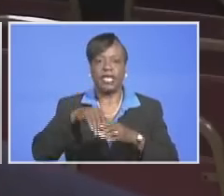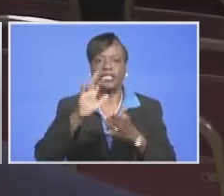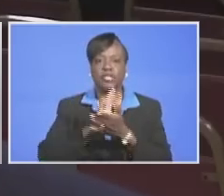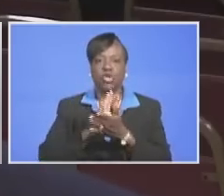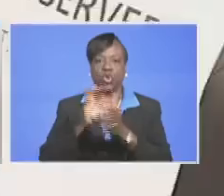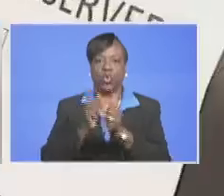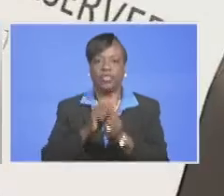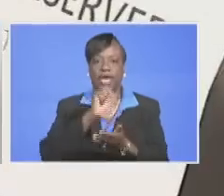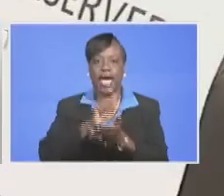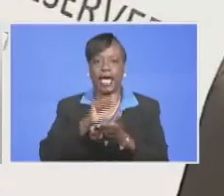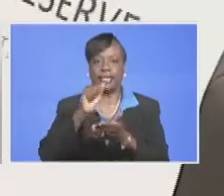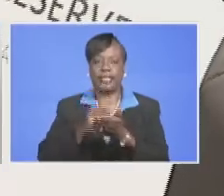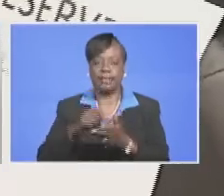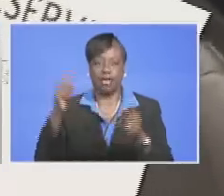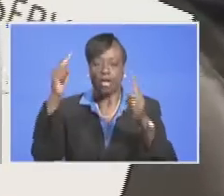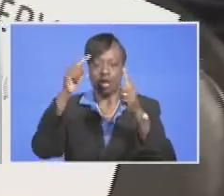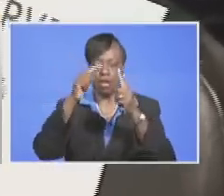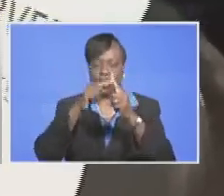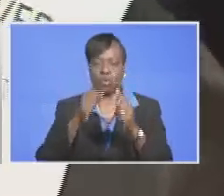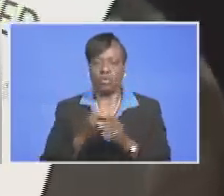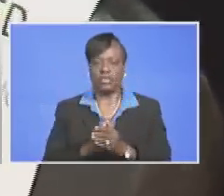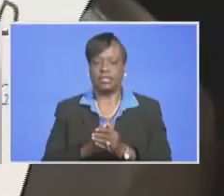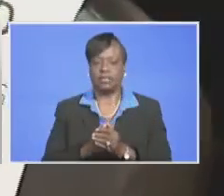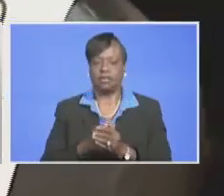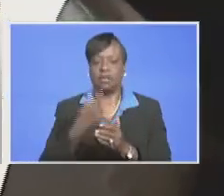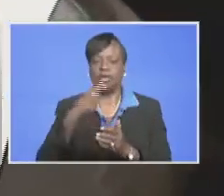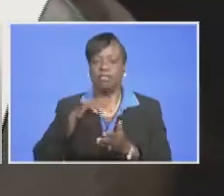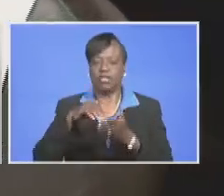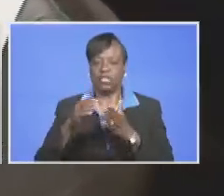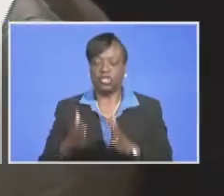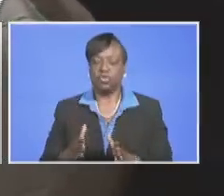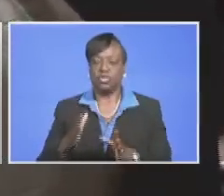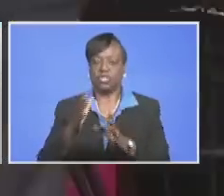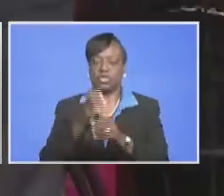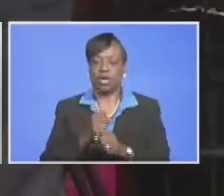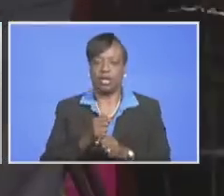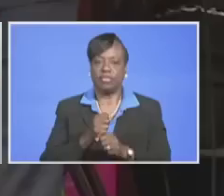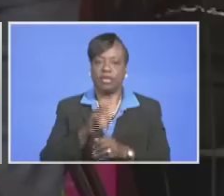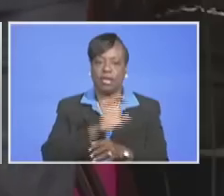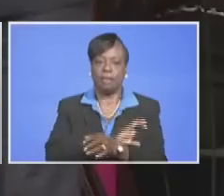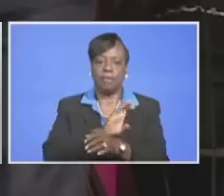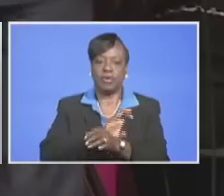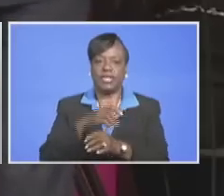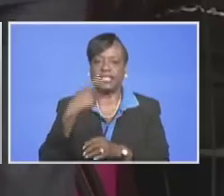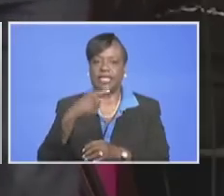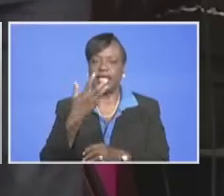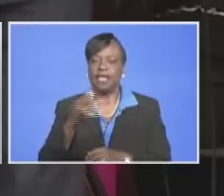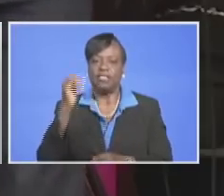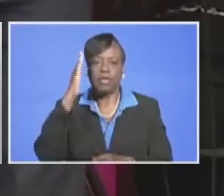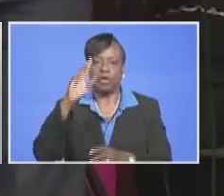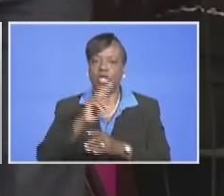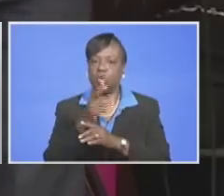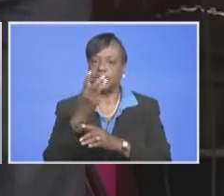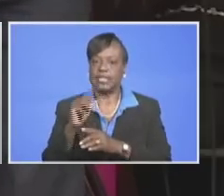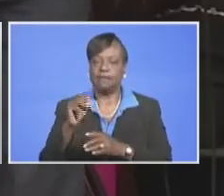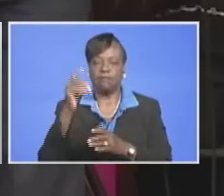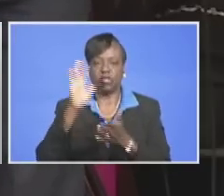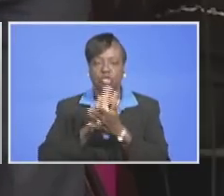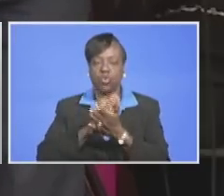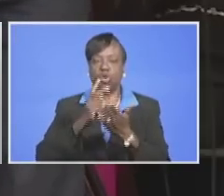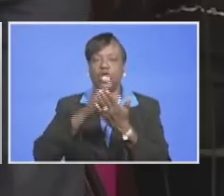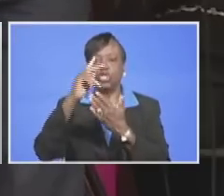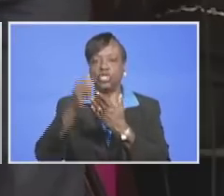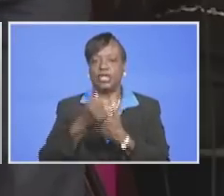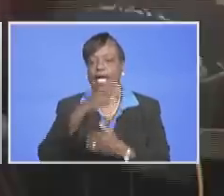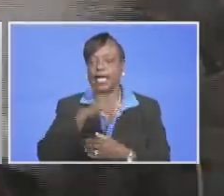academic goals. A few of the students receiving the computers say they hope to use them for future school projects and for a little